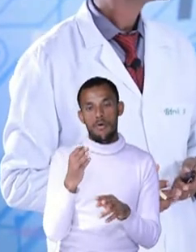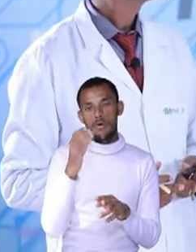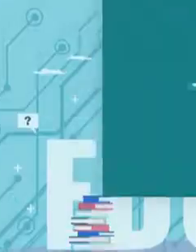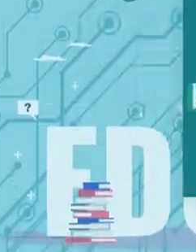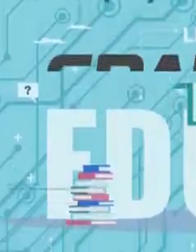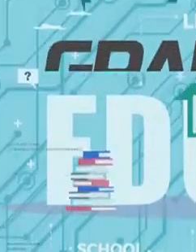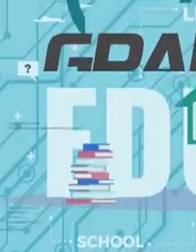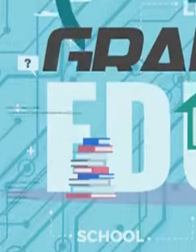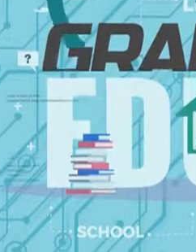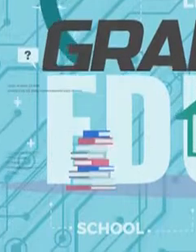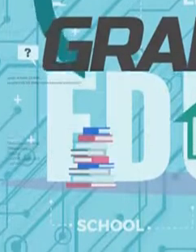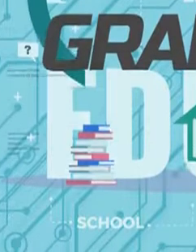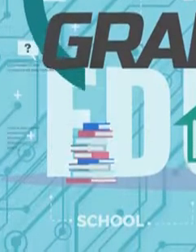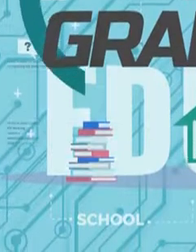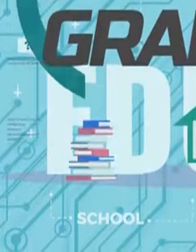ore.